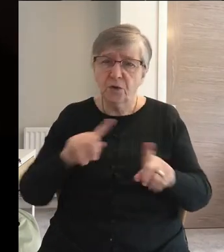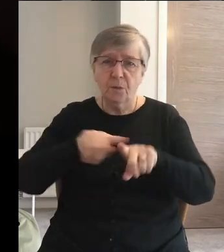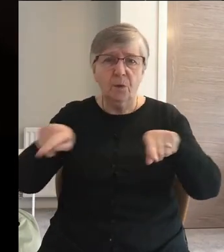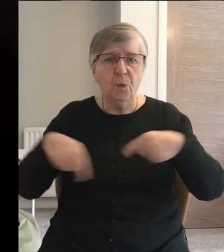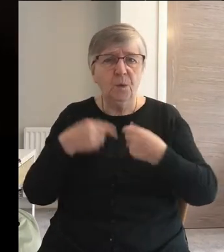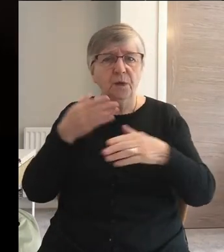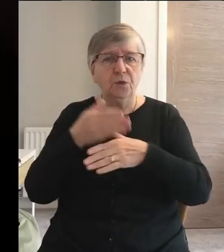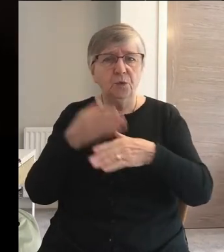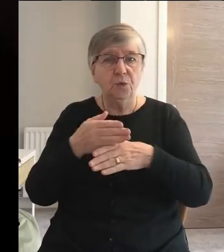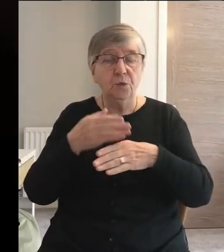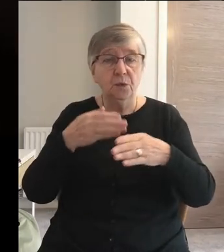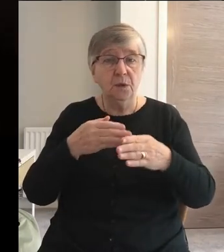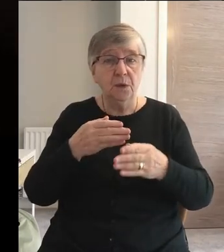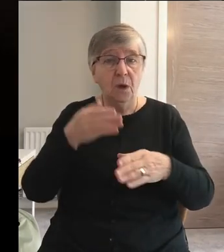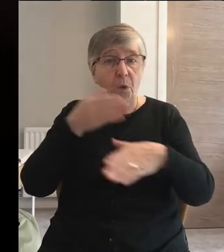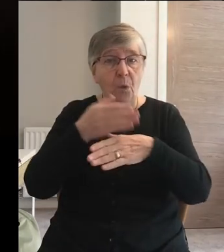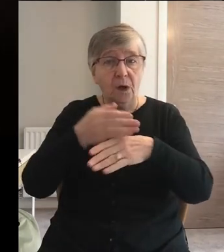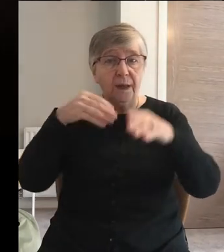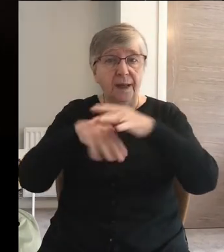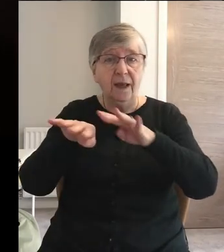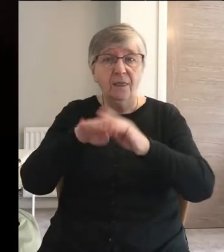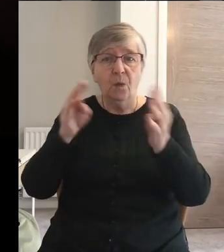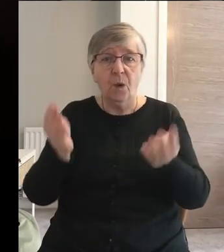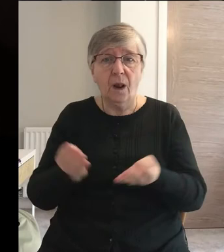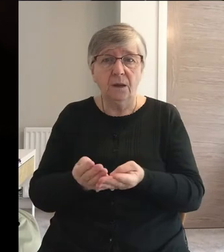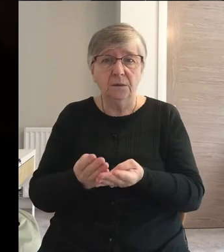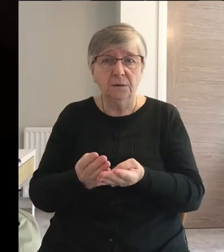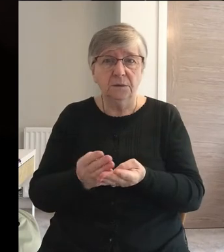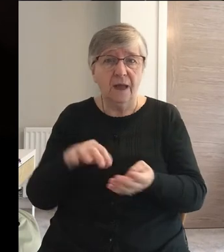in service in the world, in our